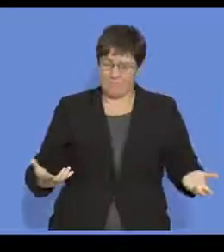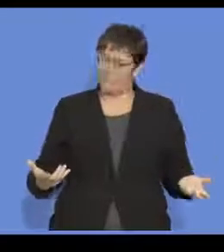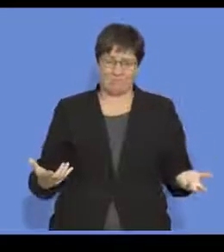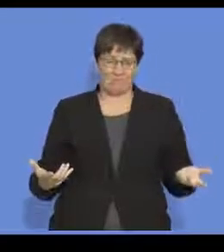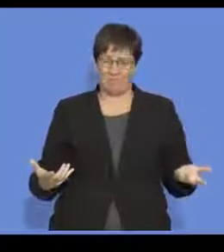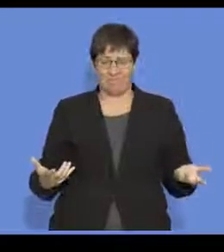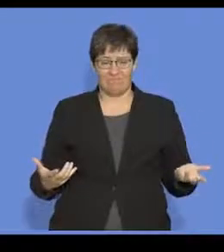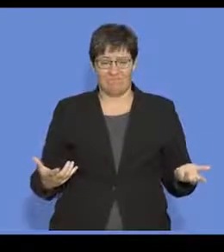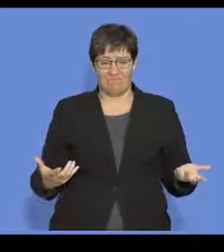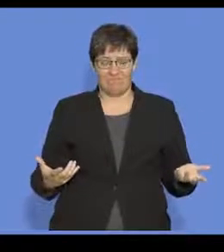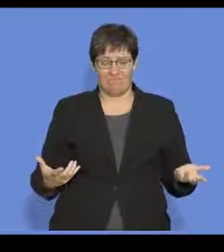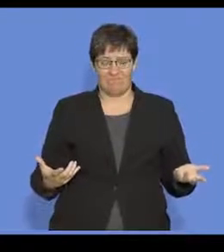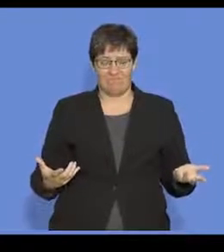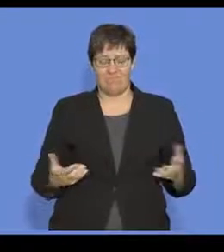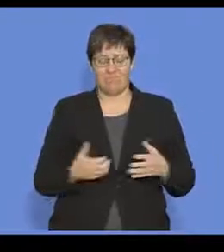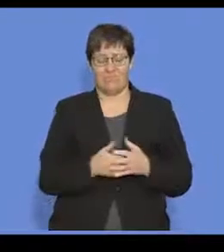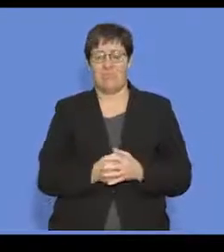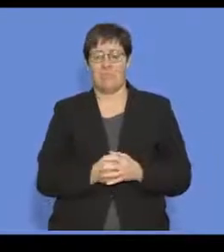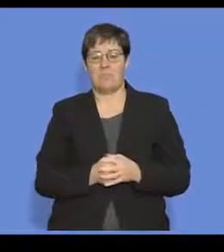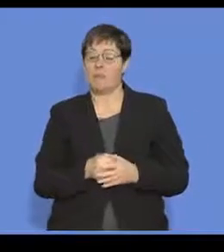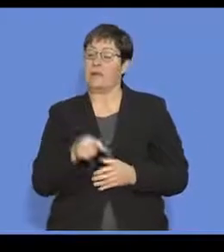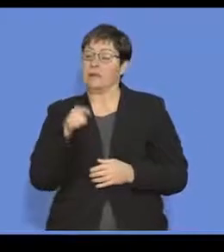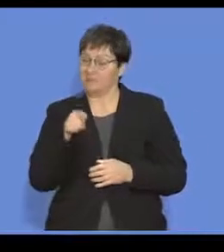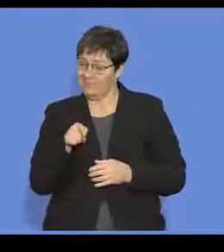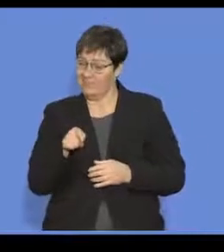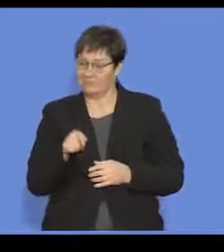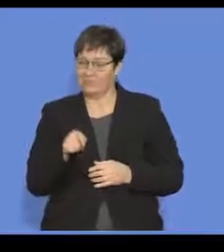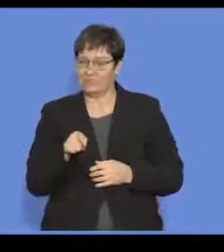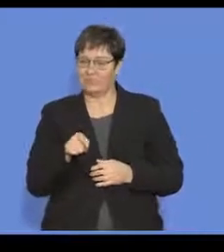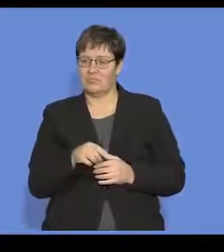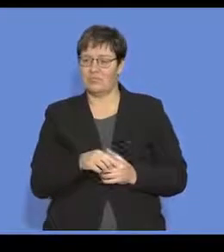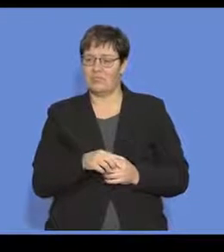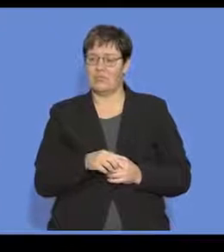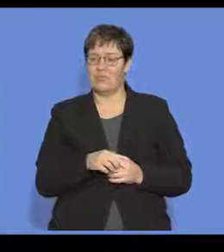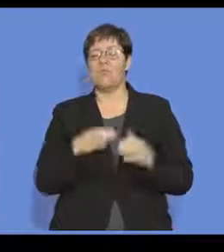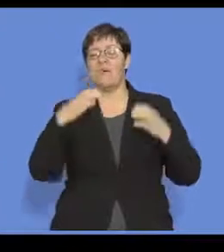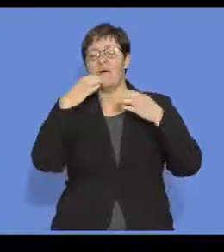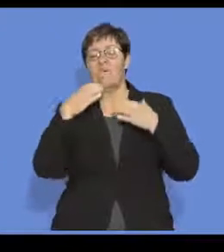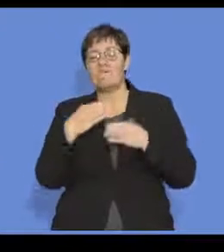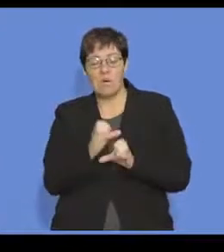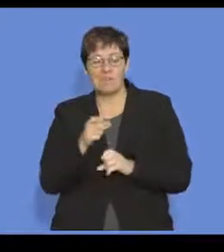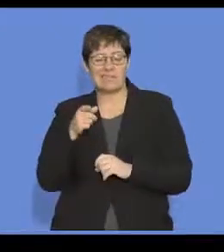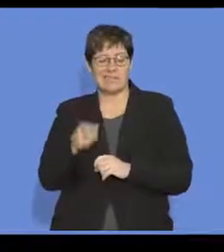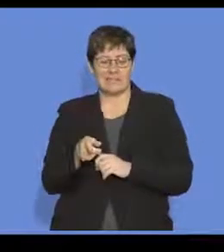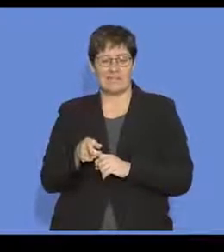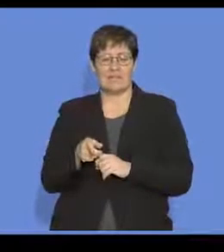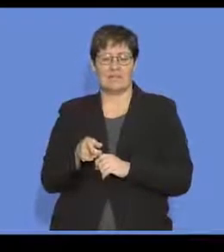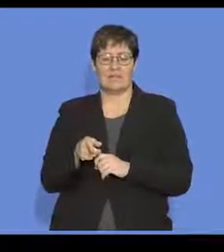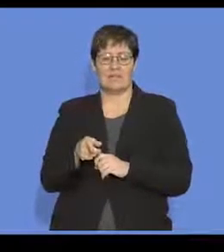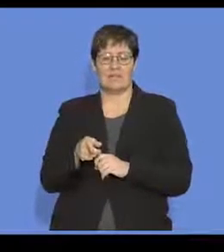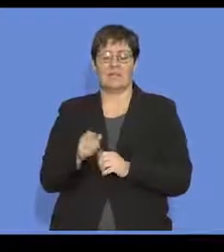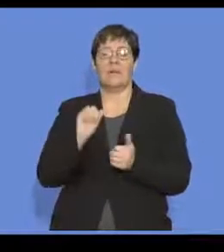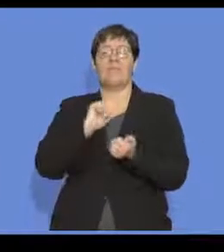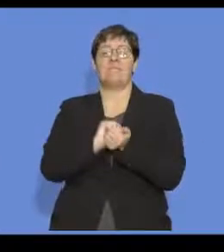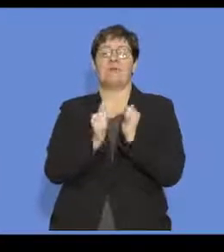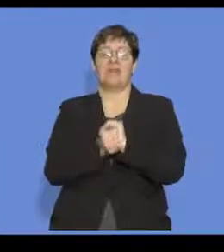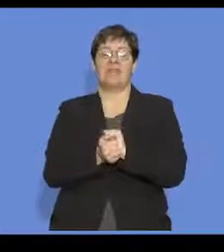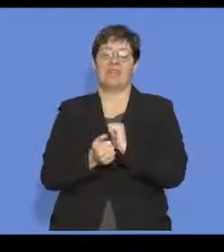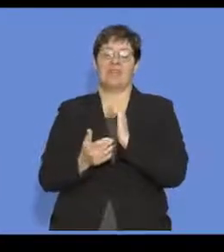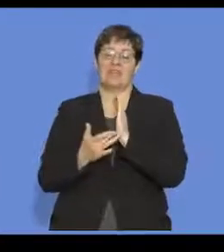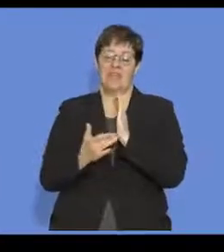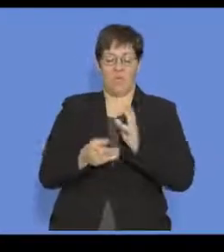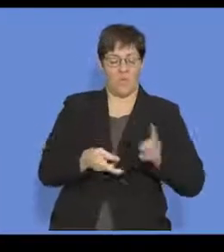be counted? So this section, okay guys, will focus on how to use